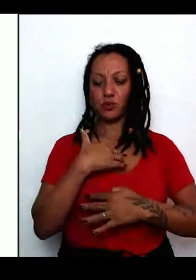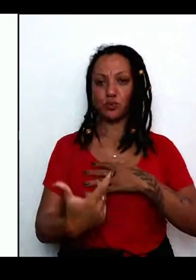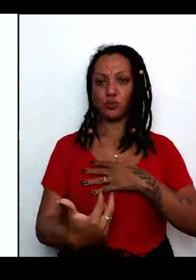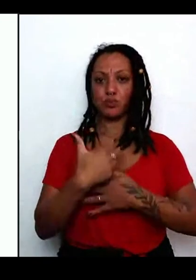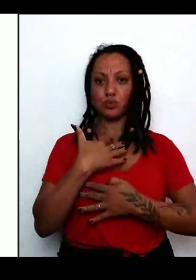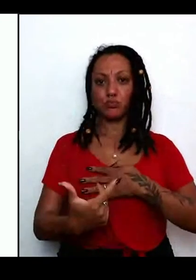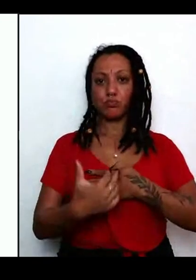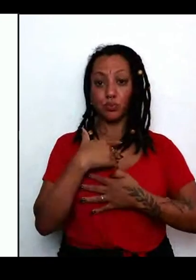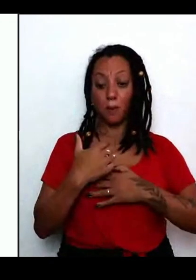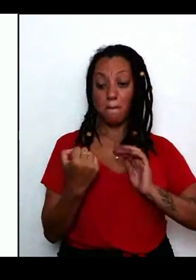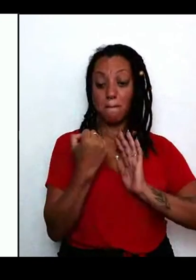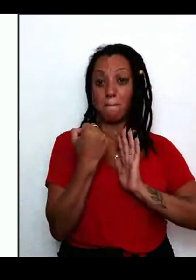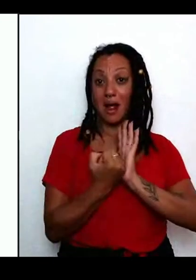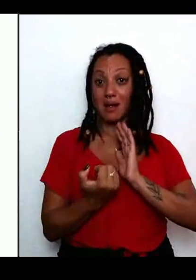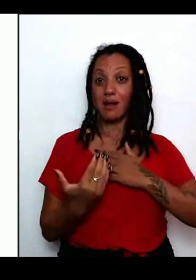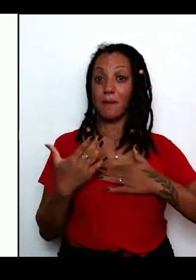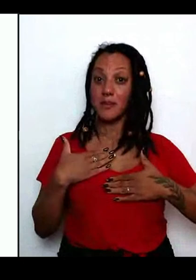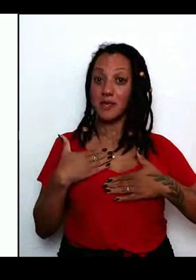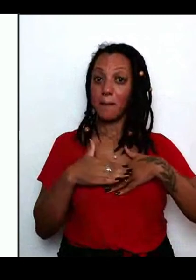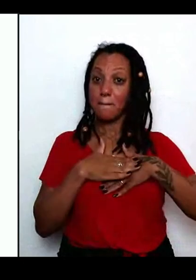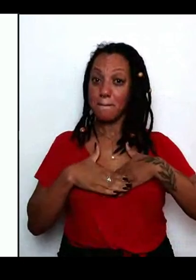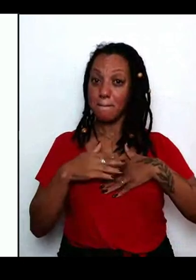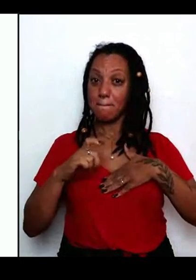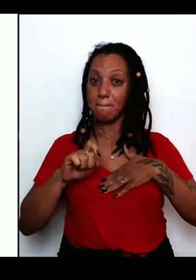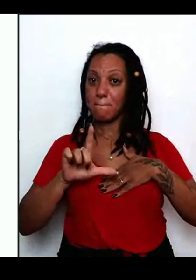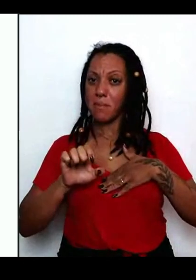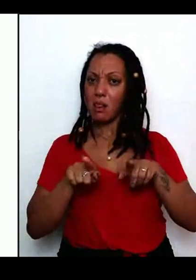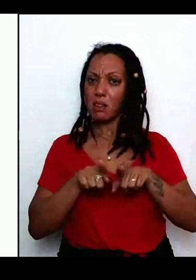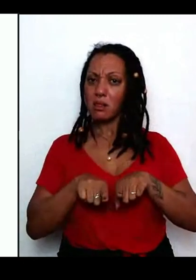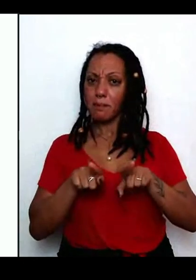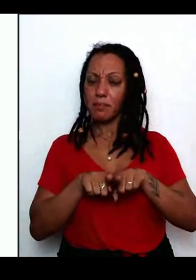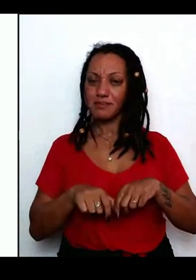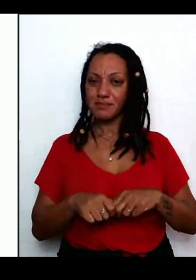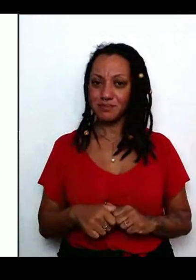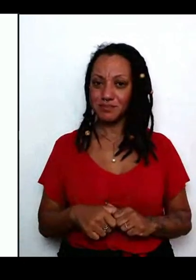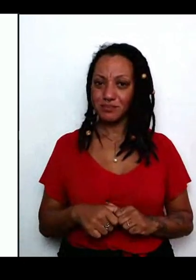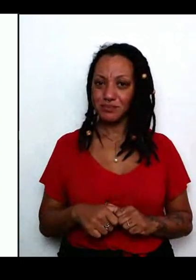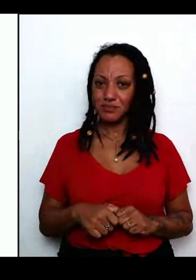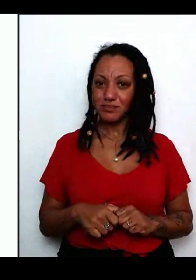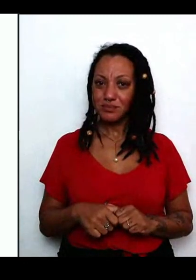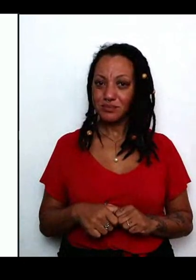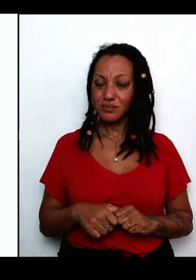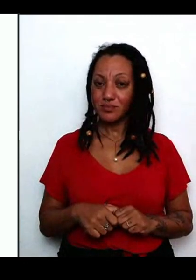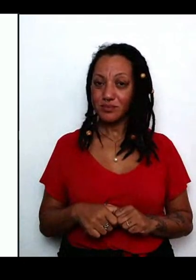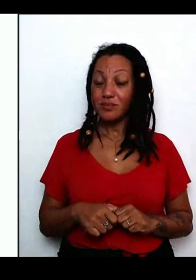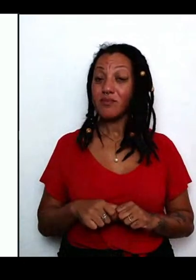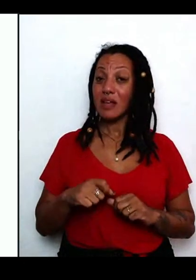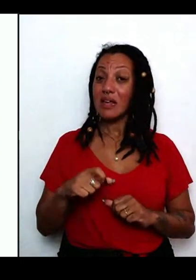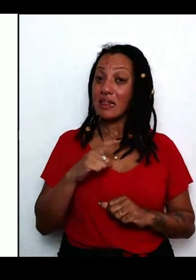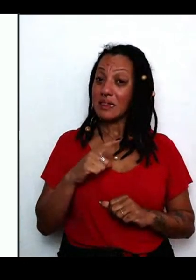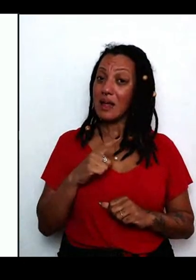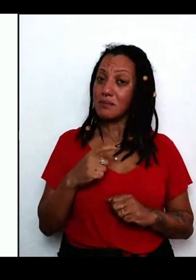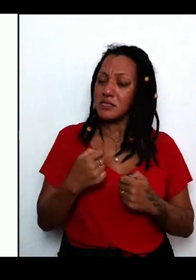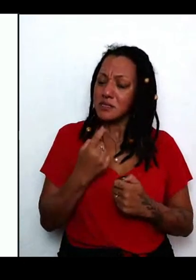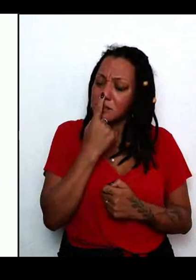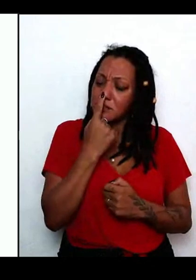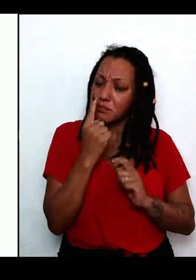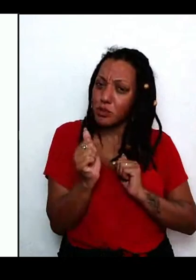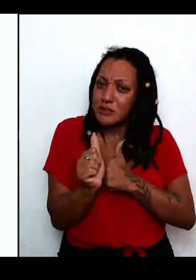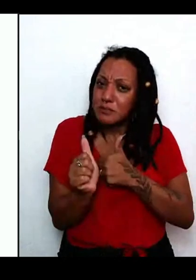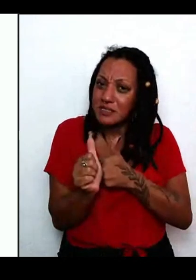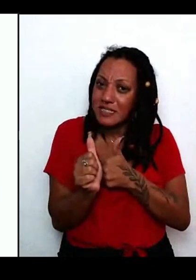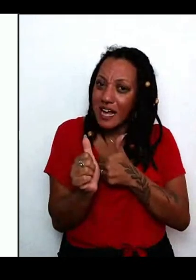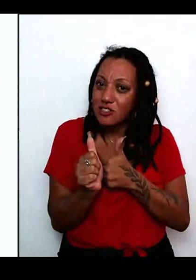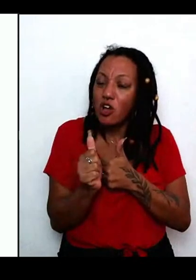proximity proximity produces relationality embodied presence and movement and water enable effective